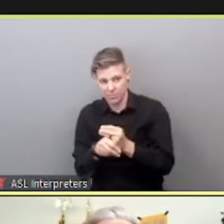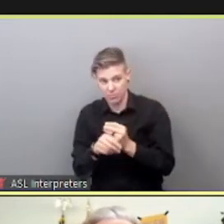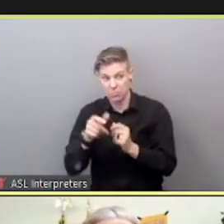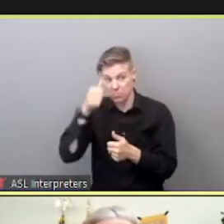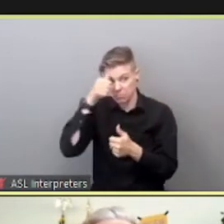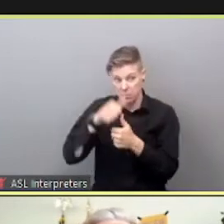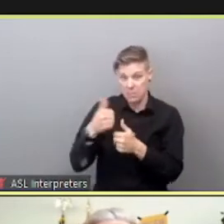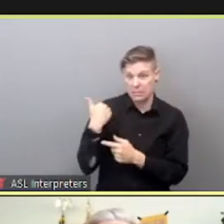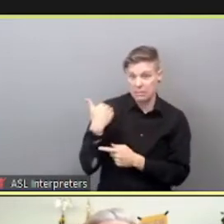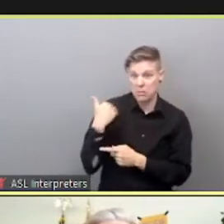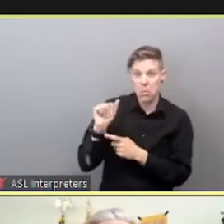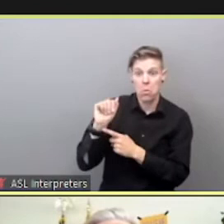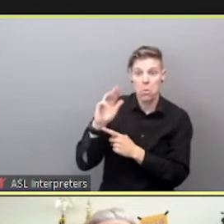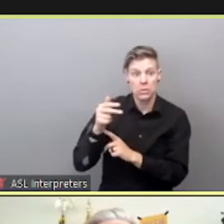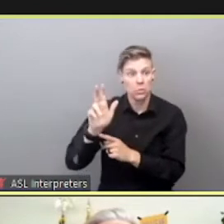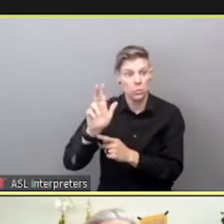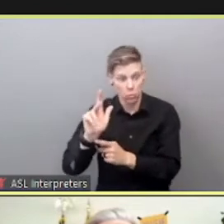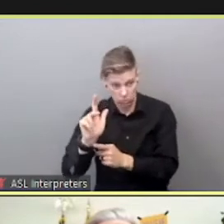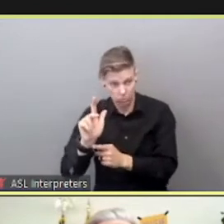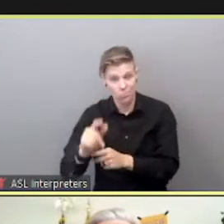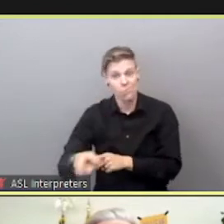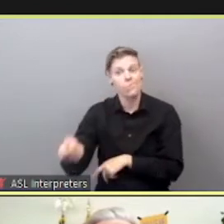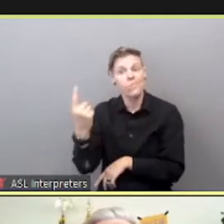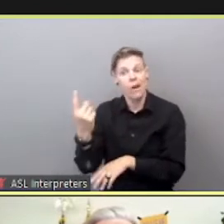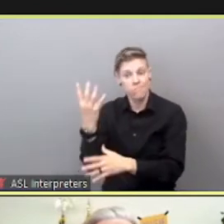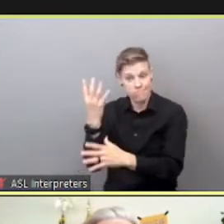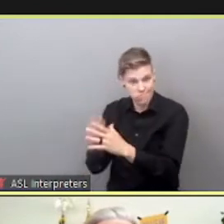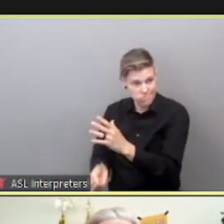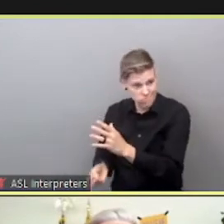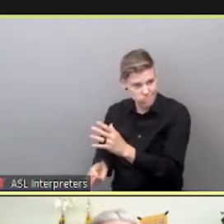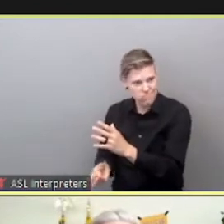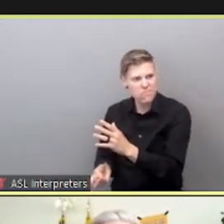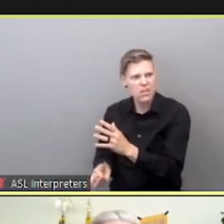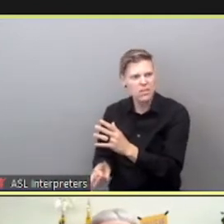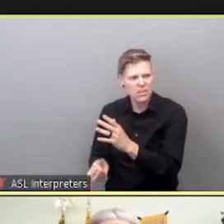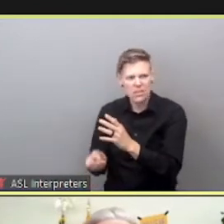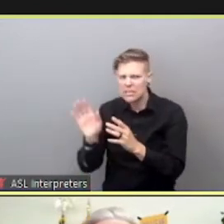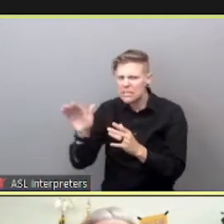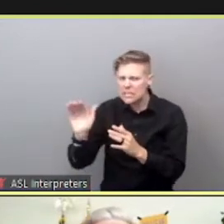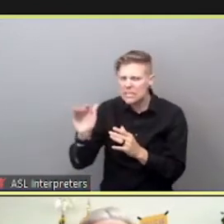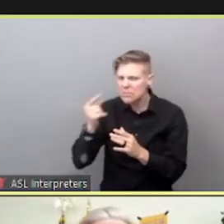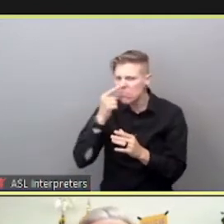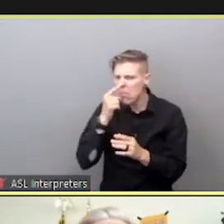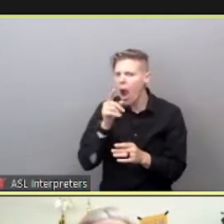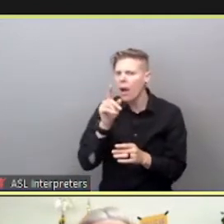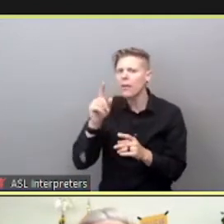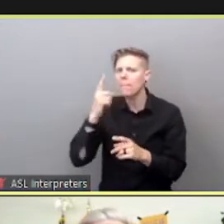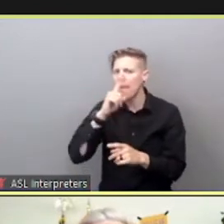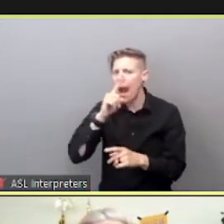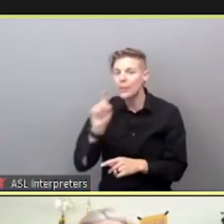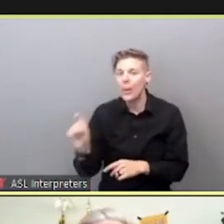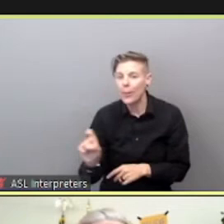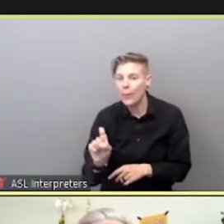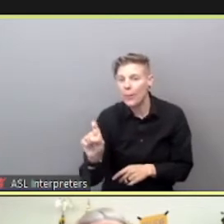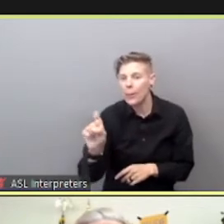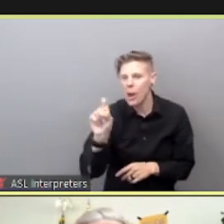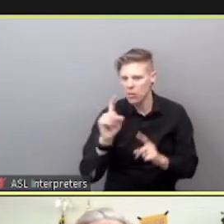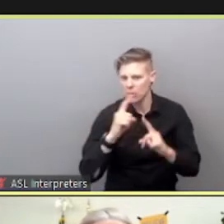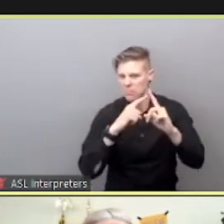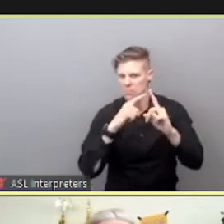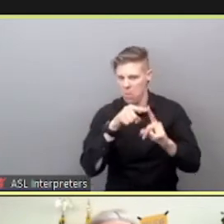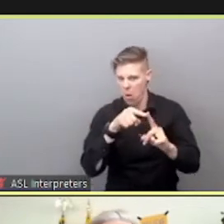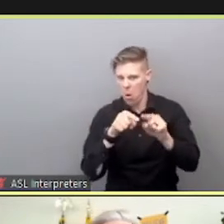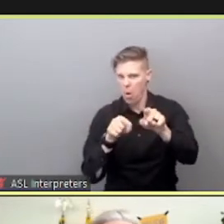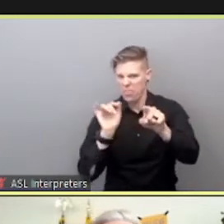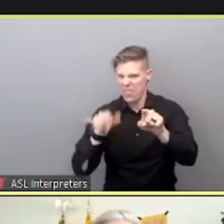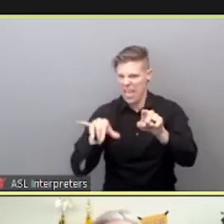12 deaths, maybe Brianna, you could point to that, when it was August 23rd, yeah, it